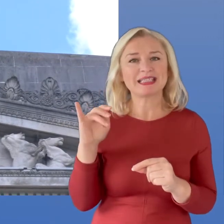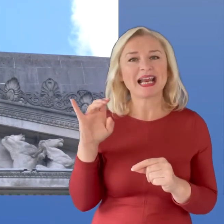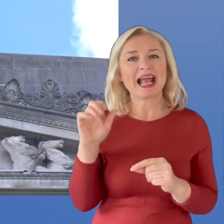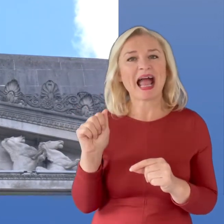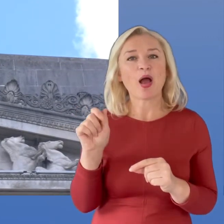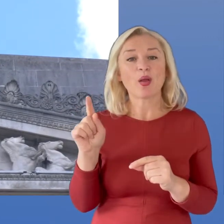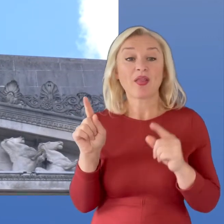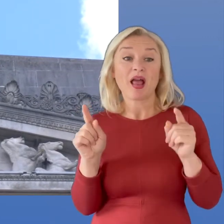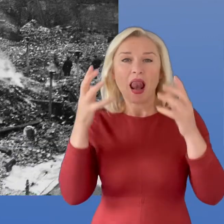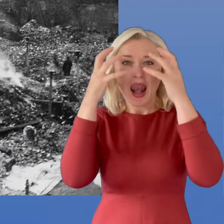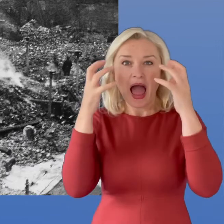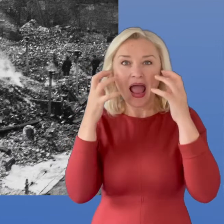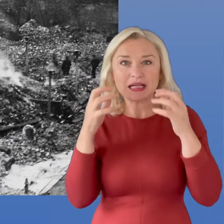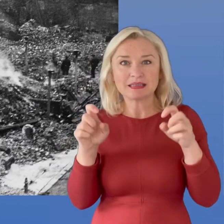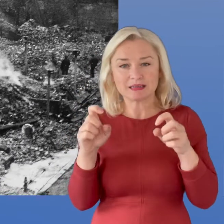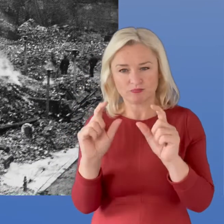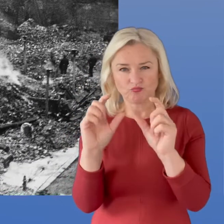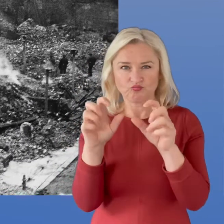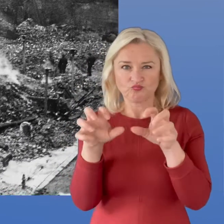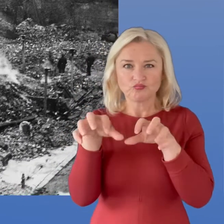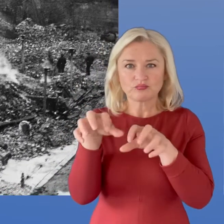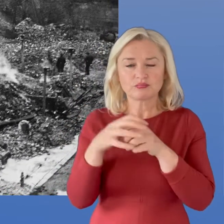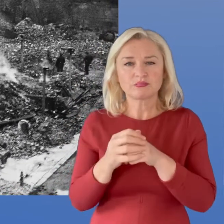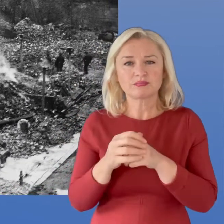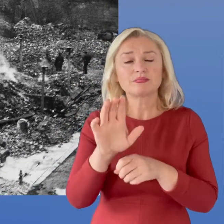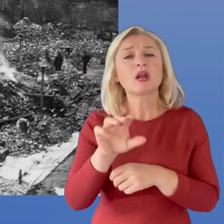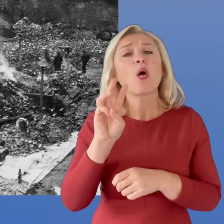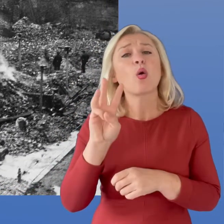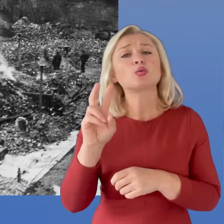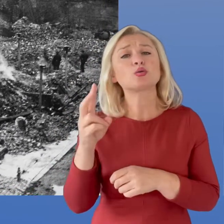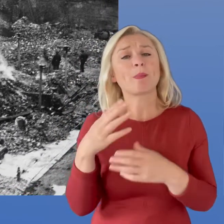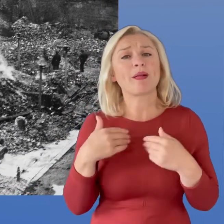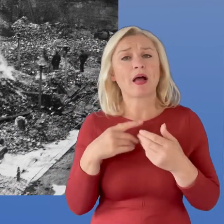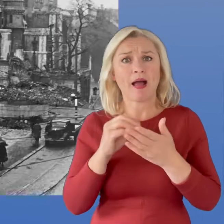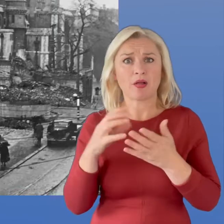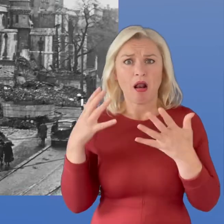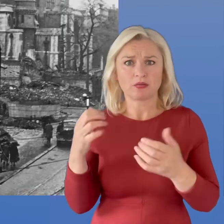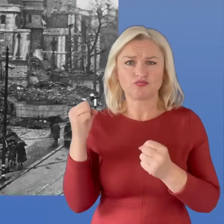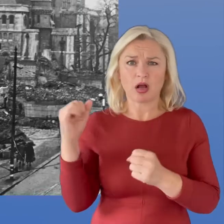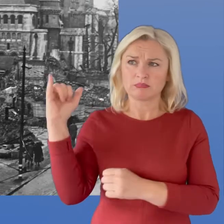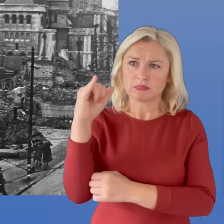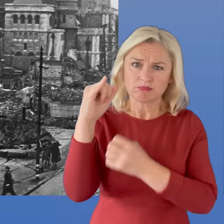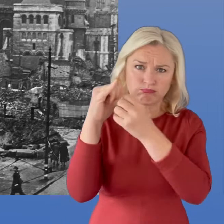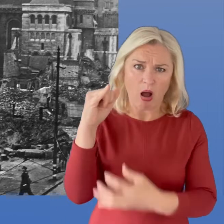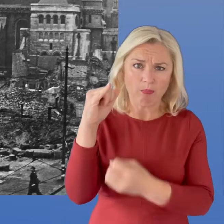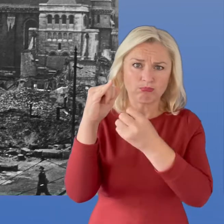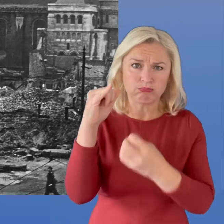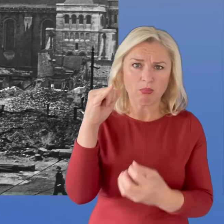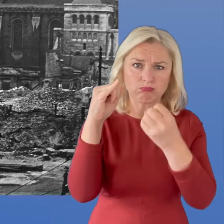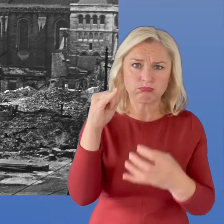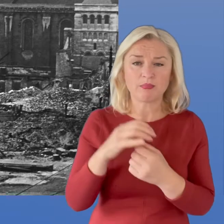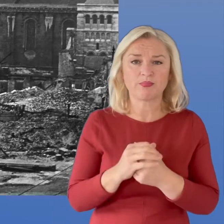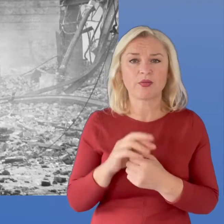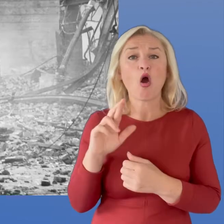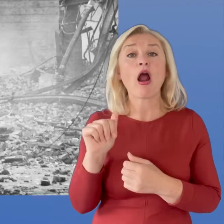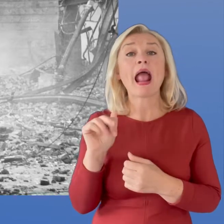raised attic. During the Second World War, Belfast was subjected to a number of air raids, and the RAF, who were using part of the building